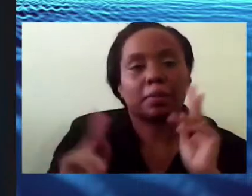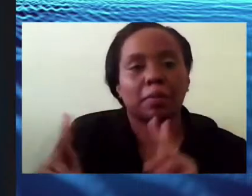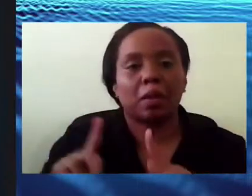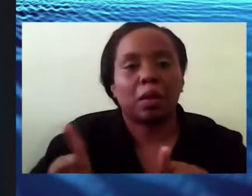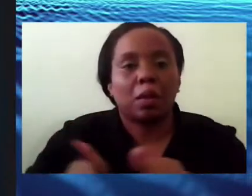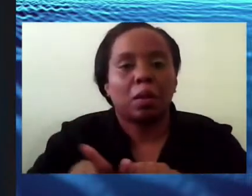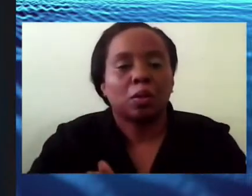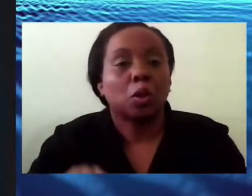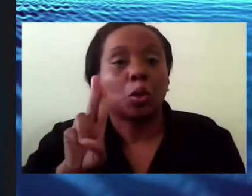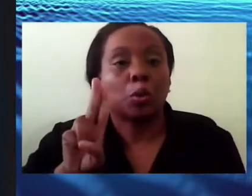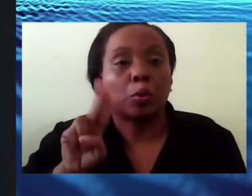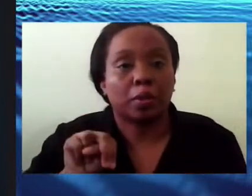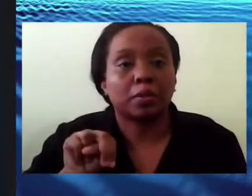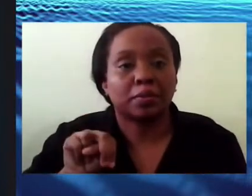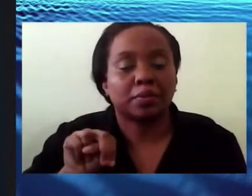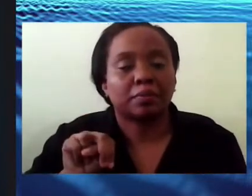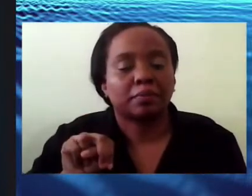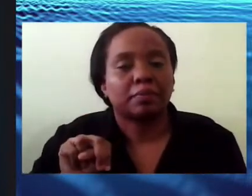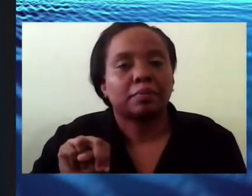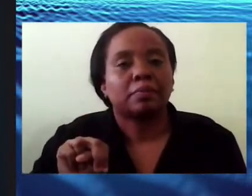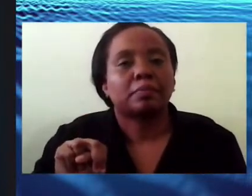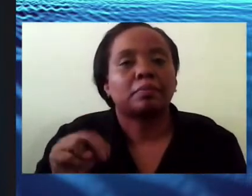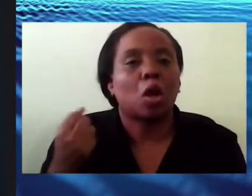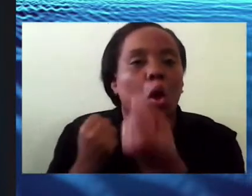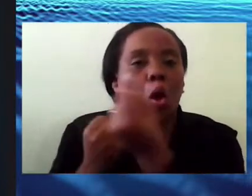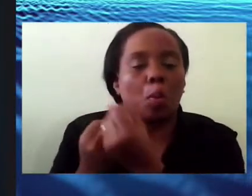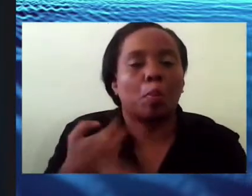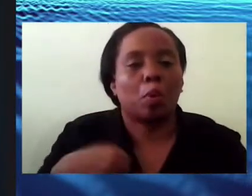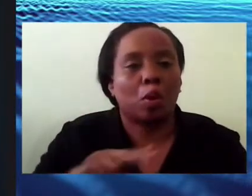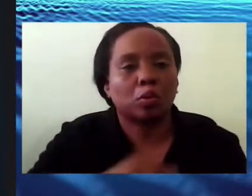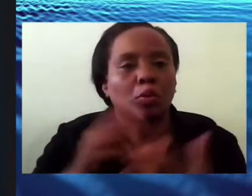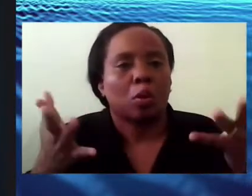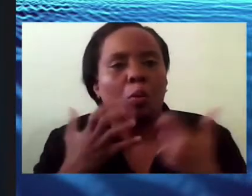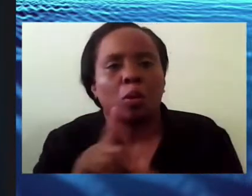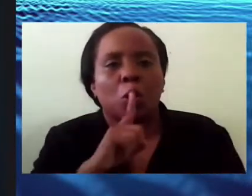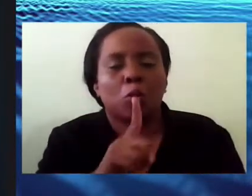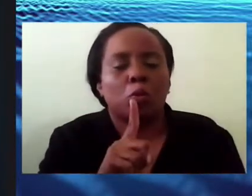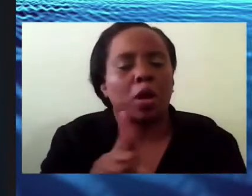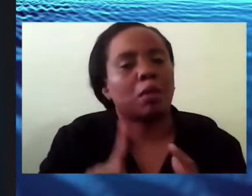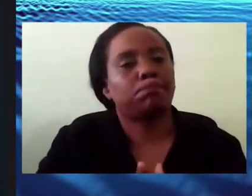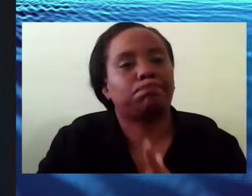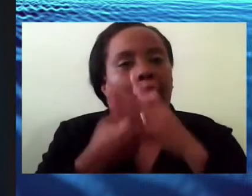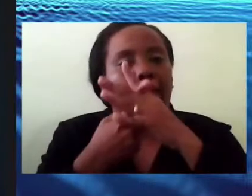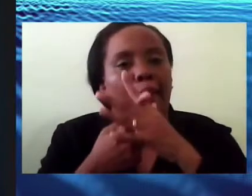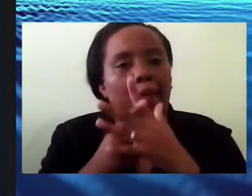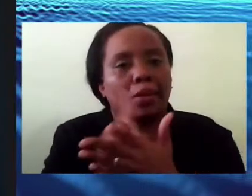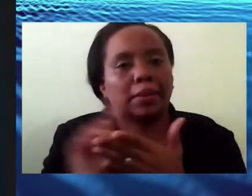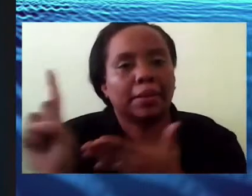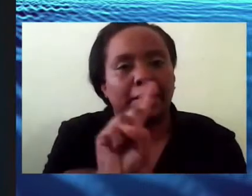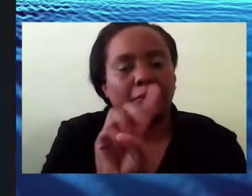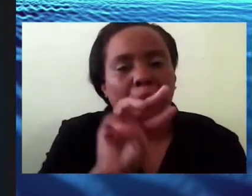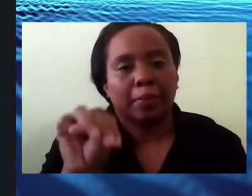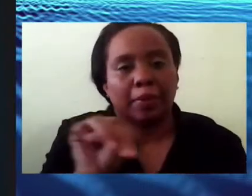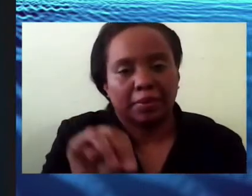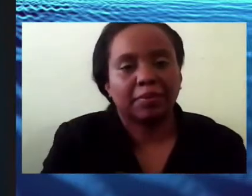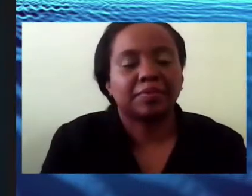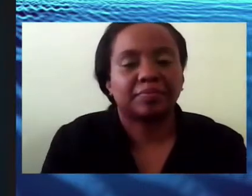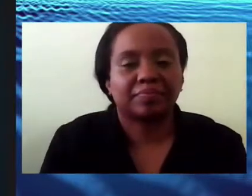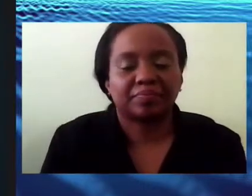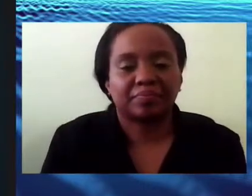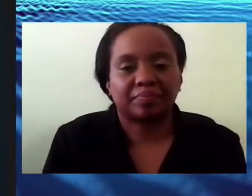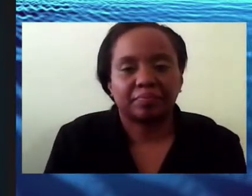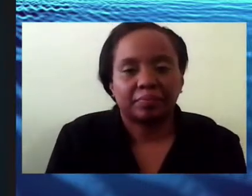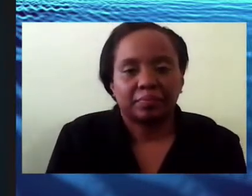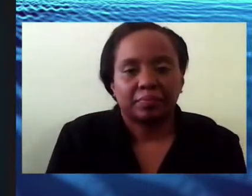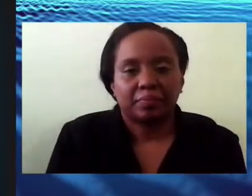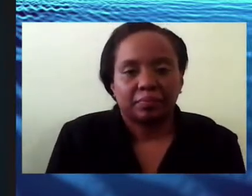also providing technical expertise so the team can hit the ground running on Monday. An update with respect to the